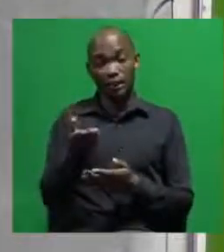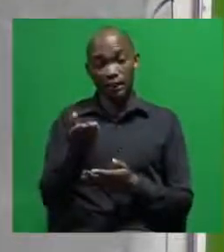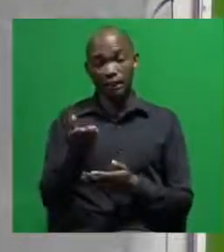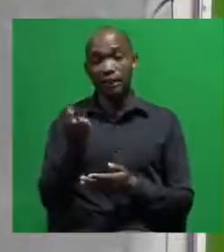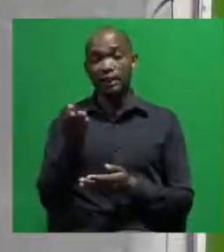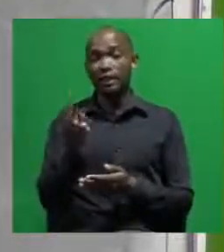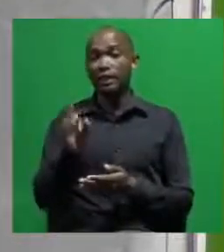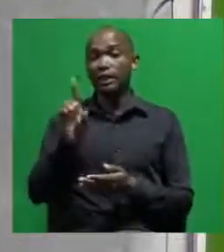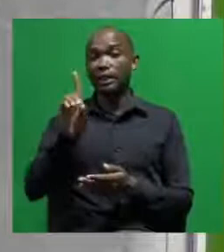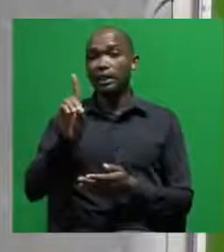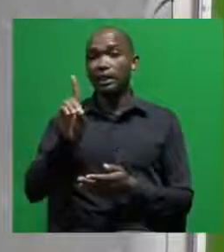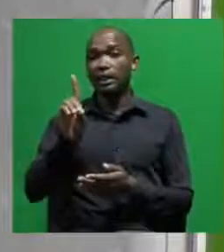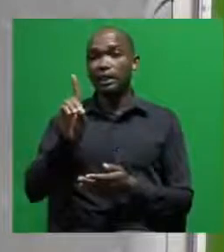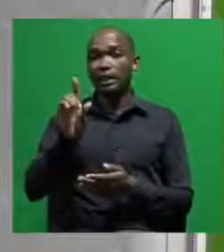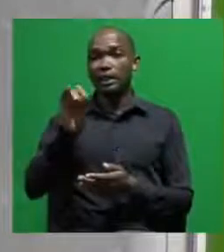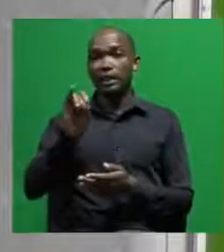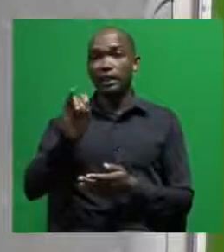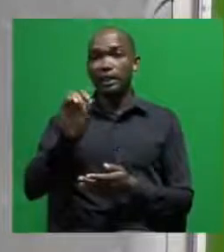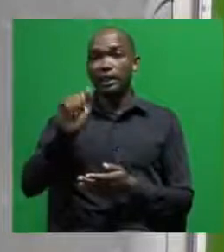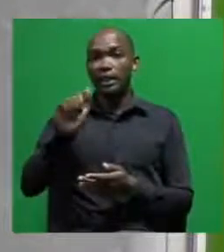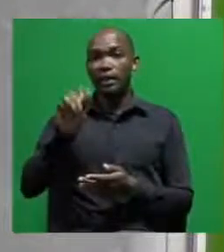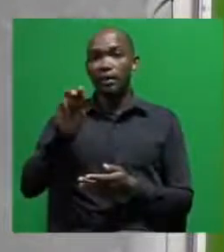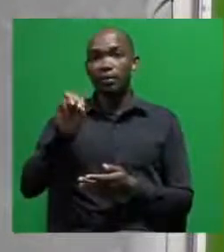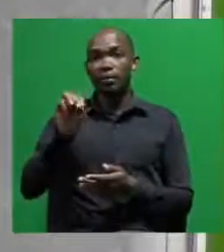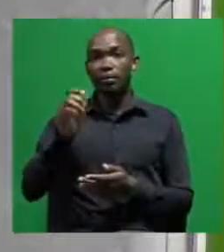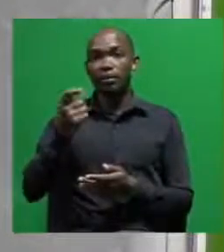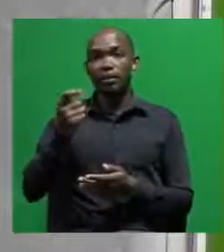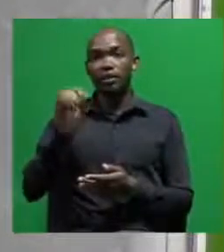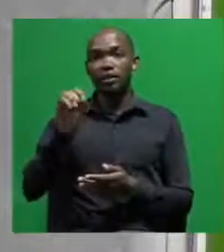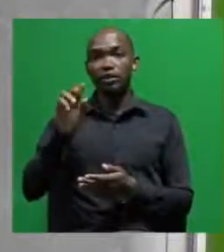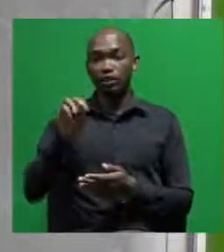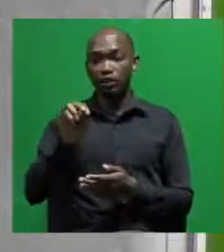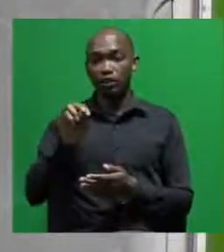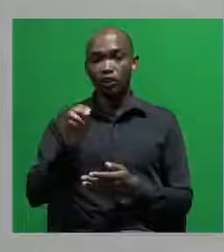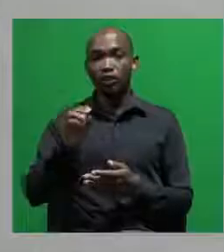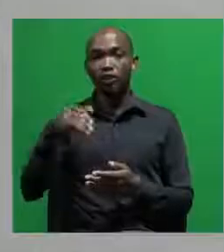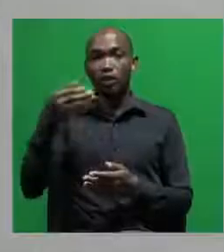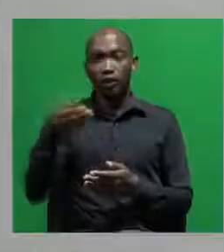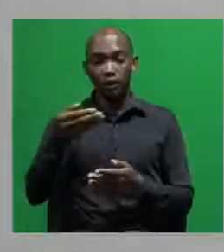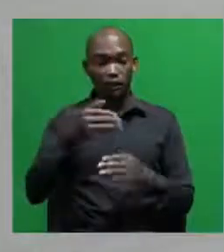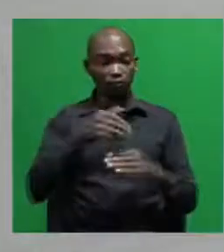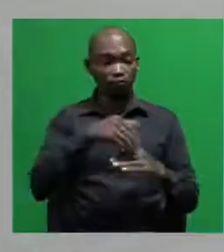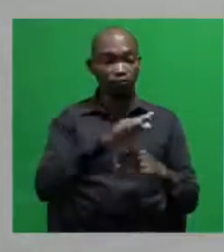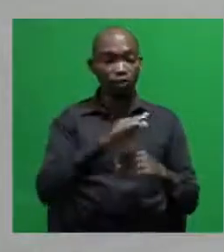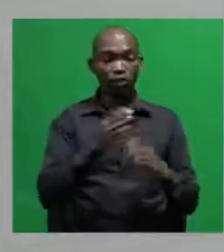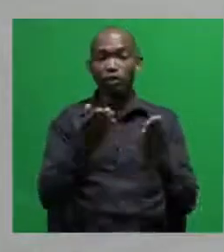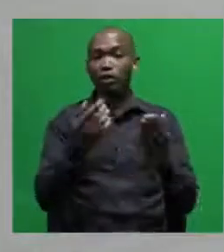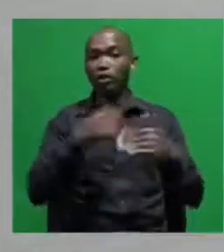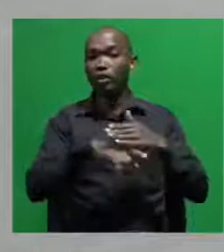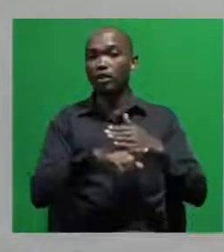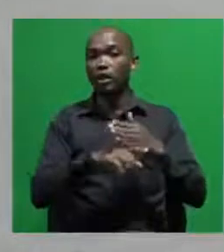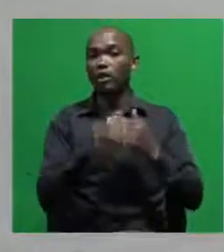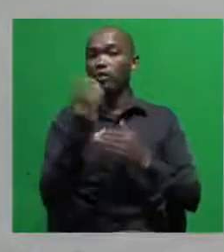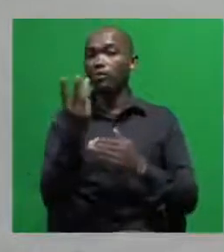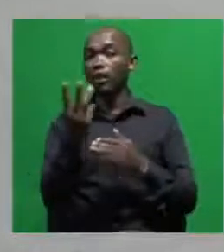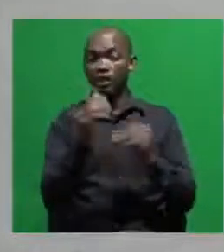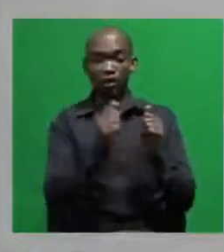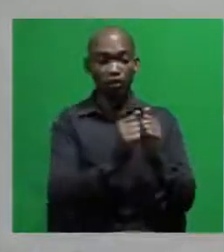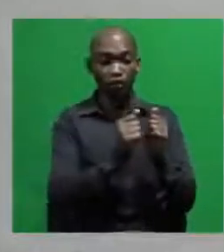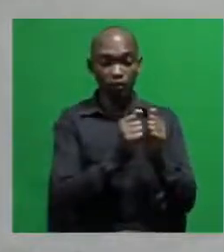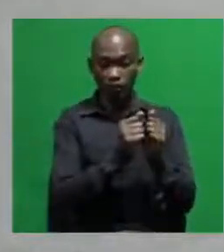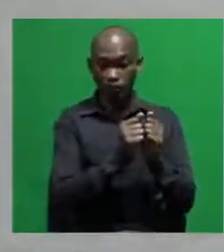the dimension for the cylindrical object. Now, let us come to the third object.